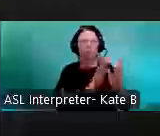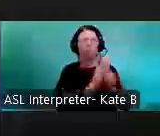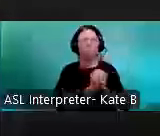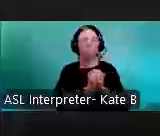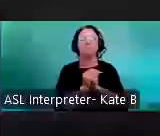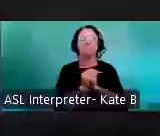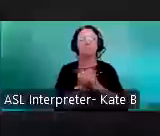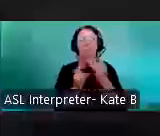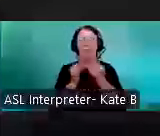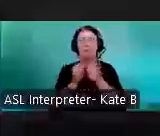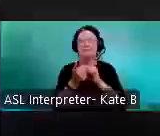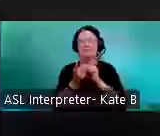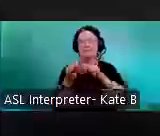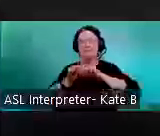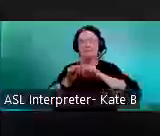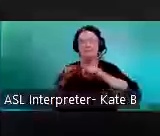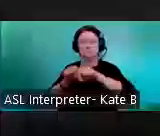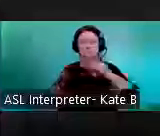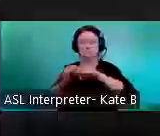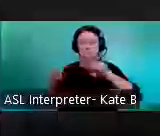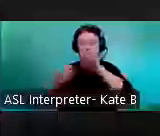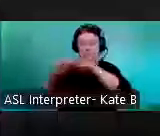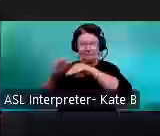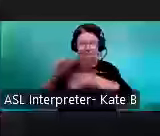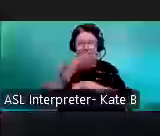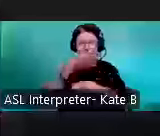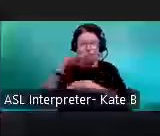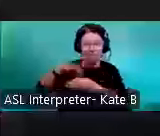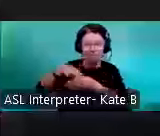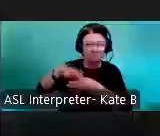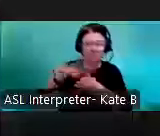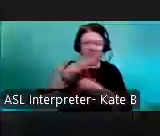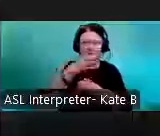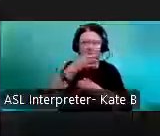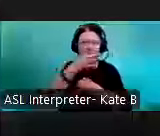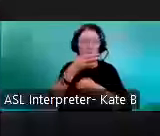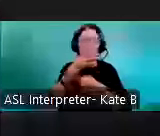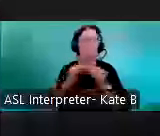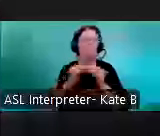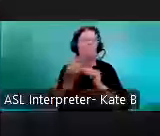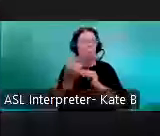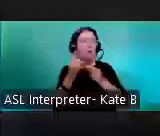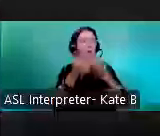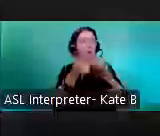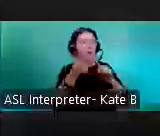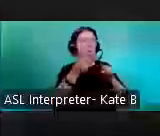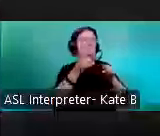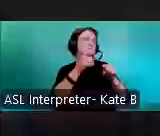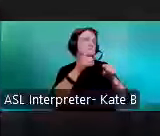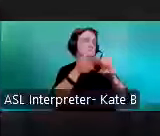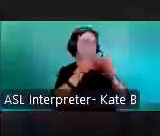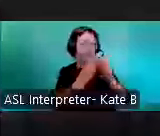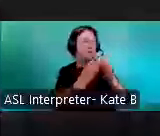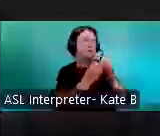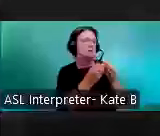some ideas as well of like how you can help spread the word. Obviously, calling your friends and family, texting them, having